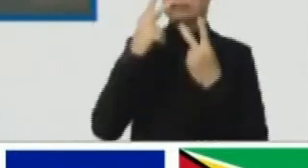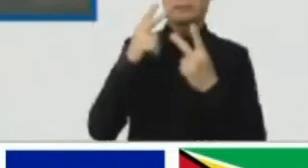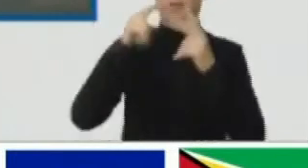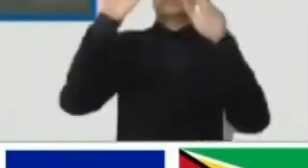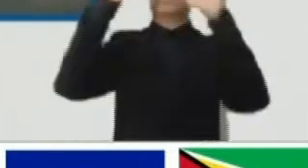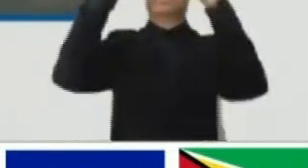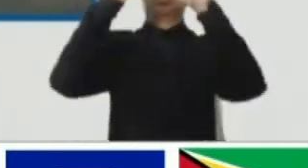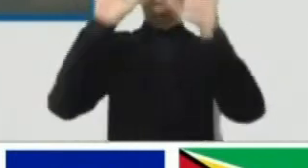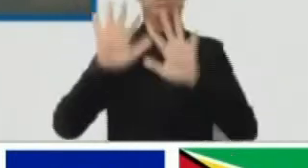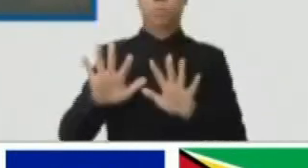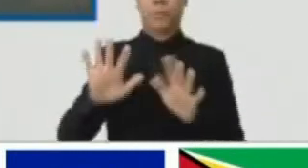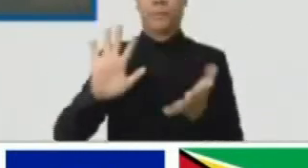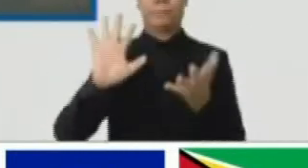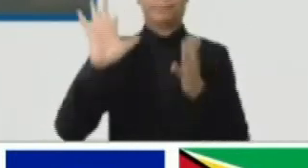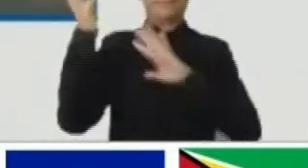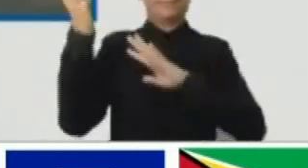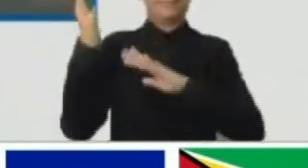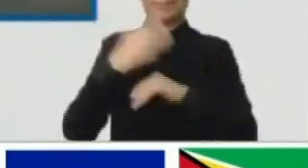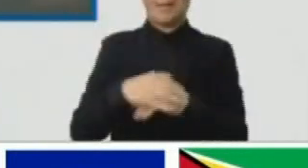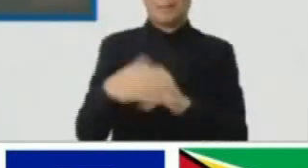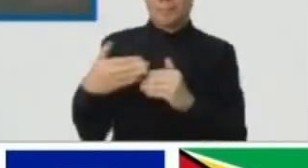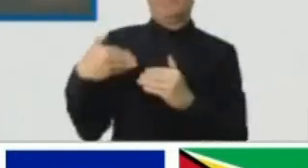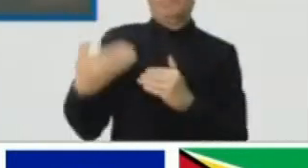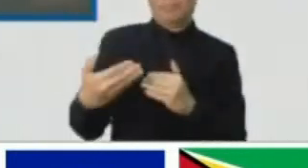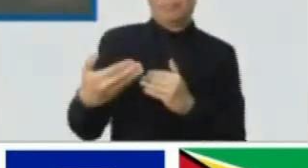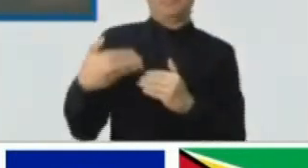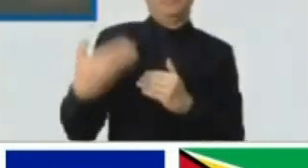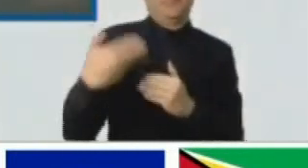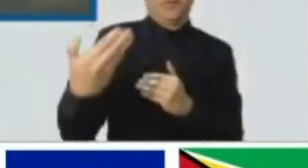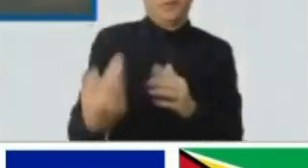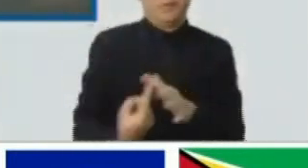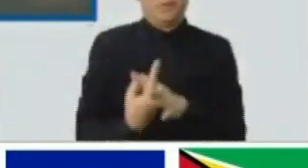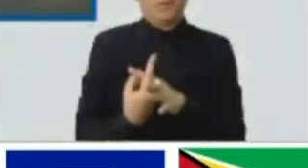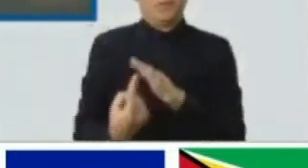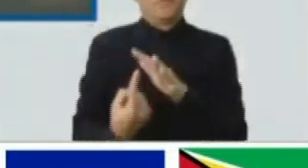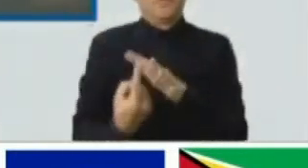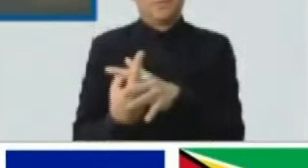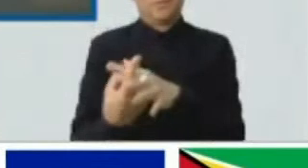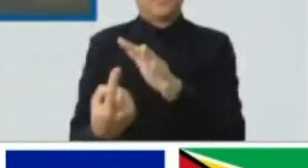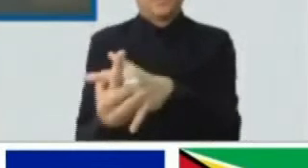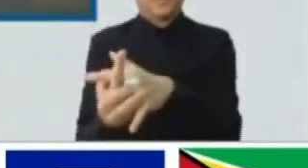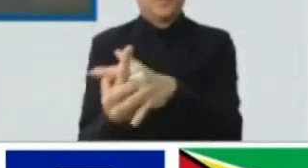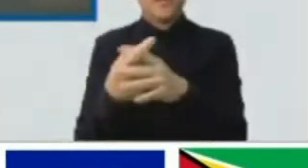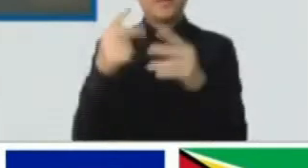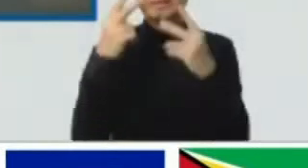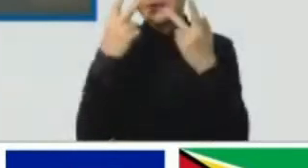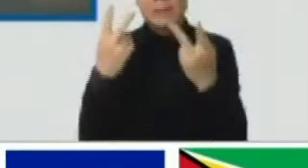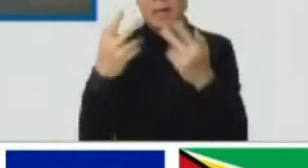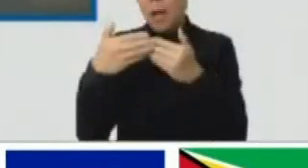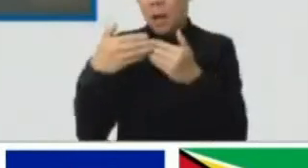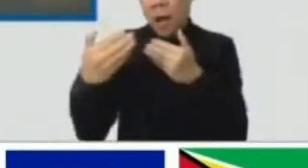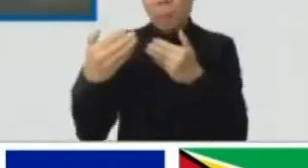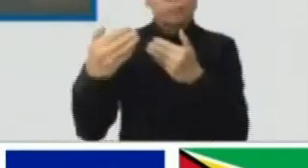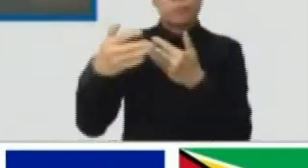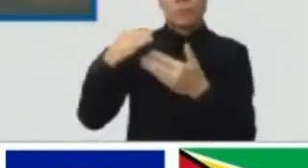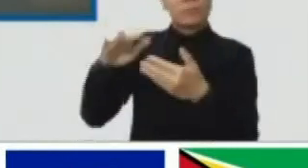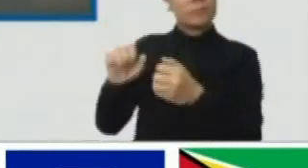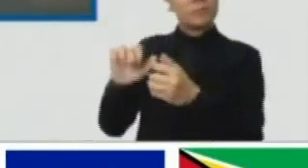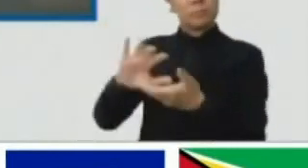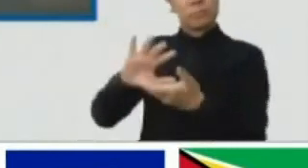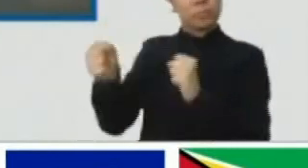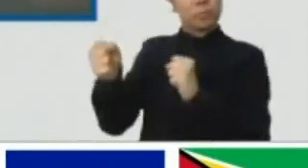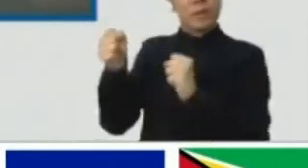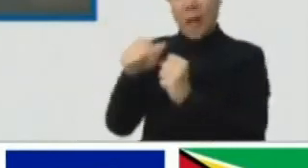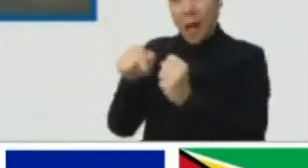becoming more intense, and in both cases, ECLAC led post-disaster assessments. The disaster caused by